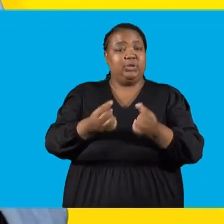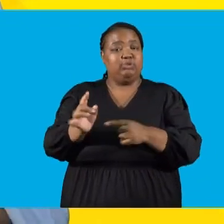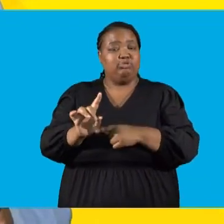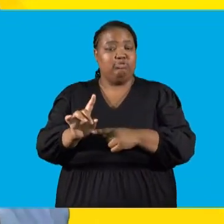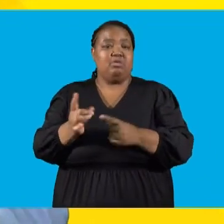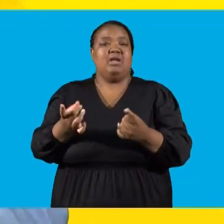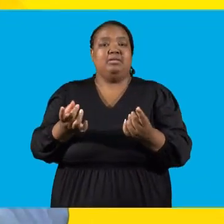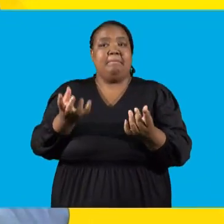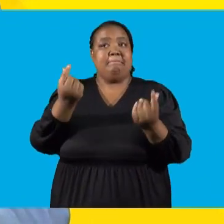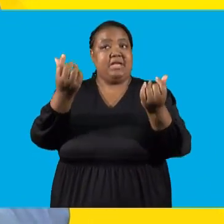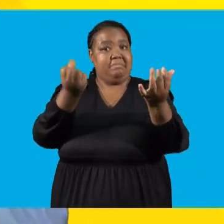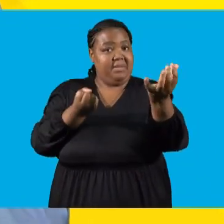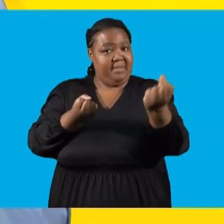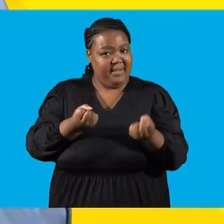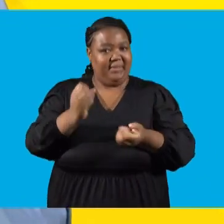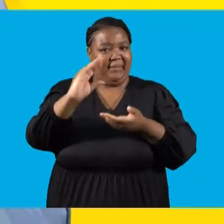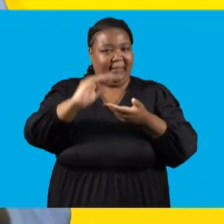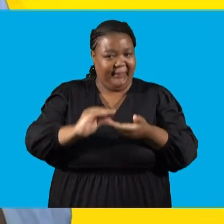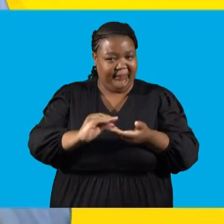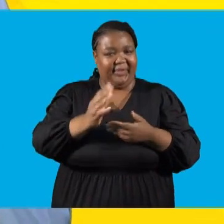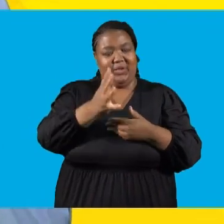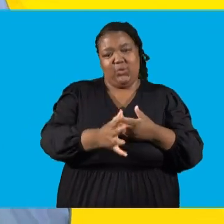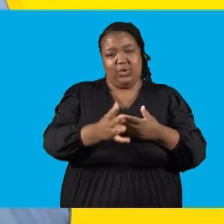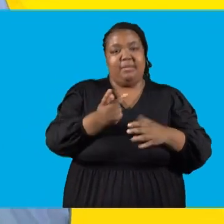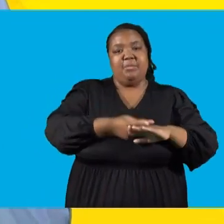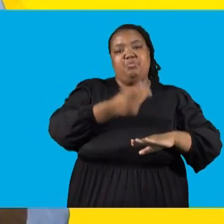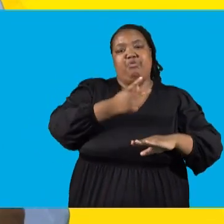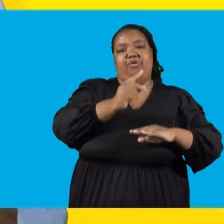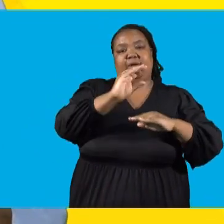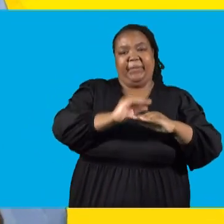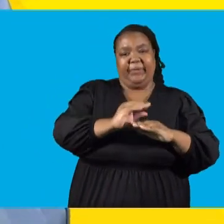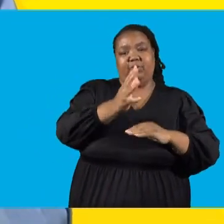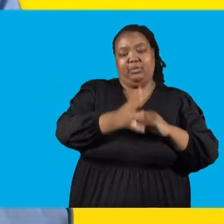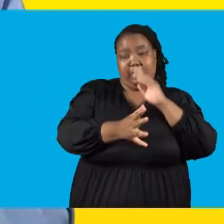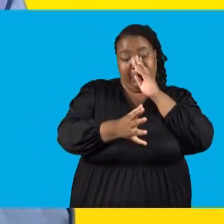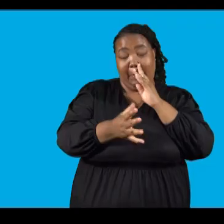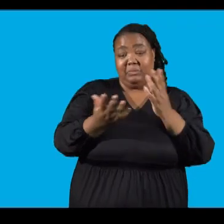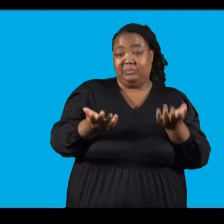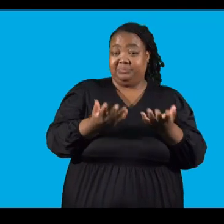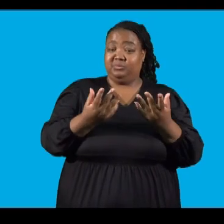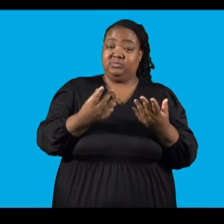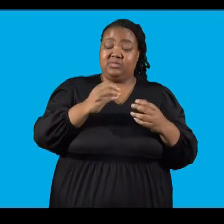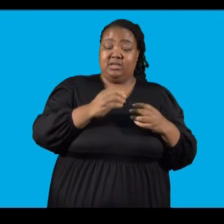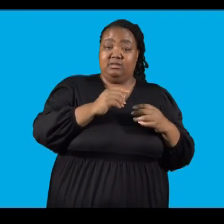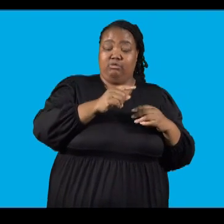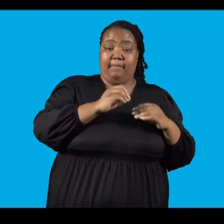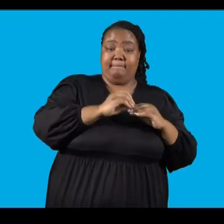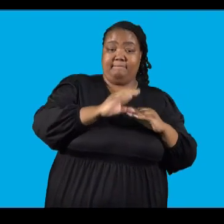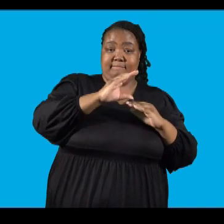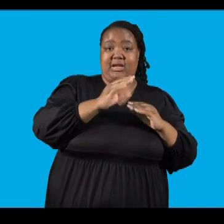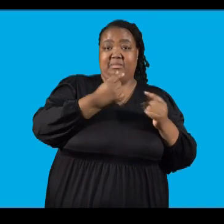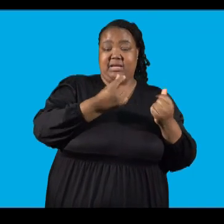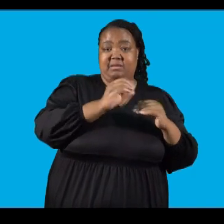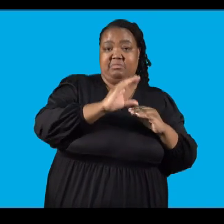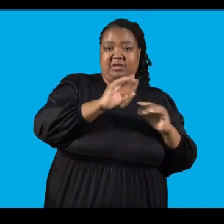going to get less revenue, and that is going to reduce their profits. So once again, they cannot reduce the price for